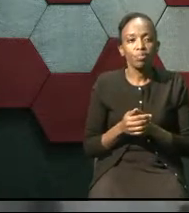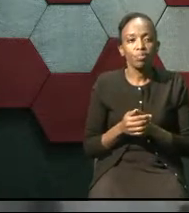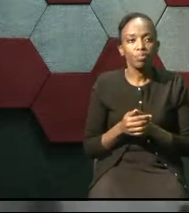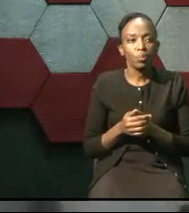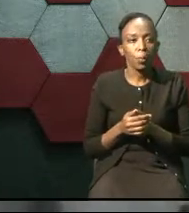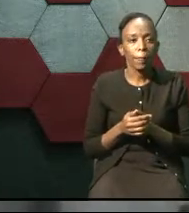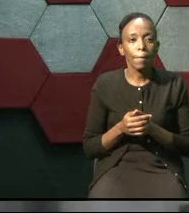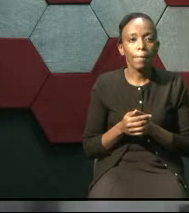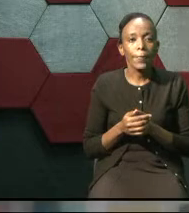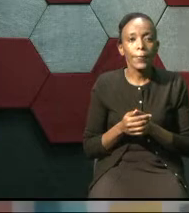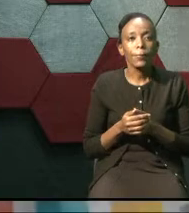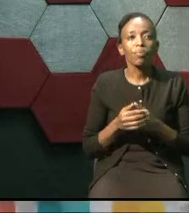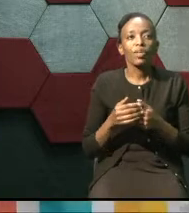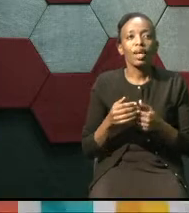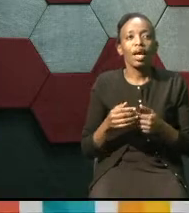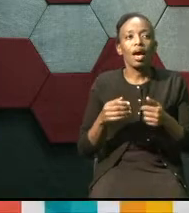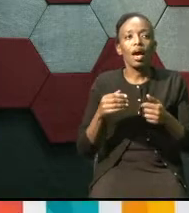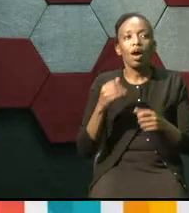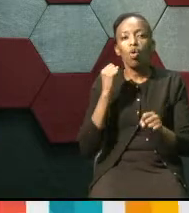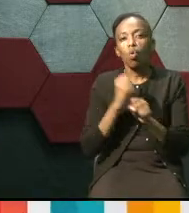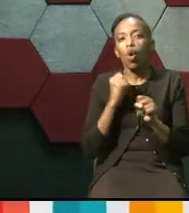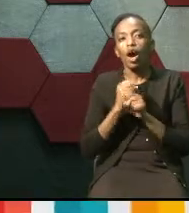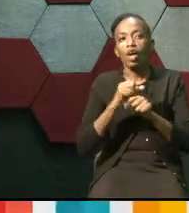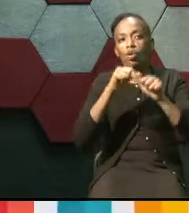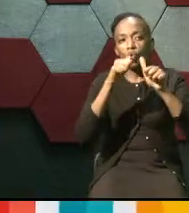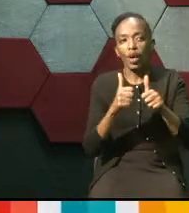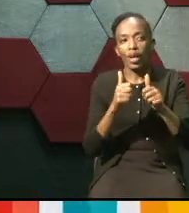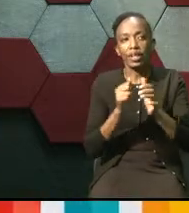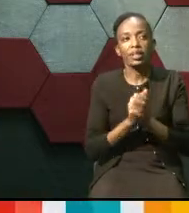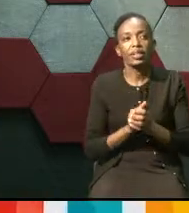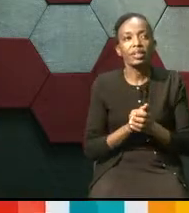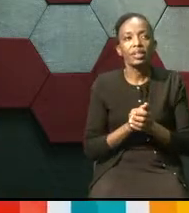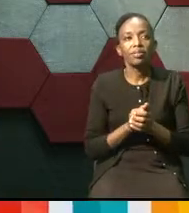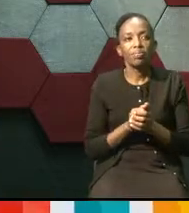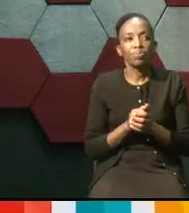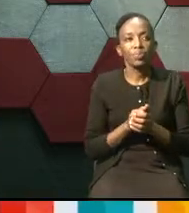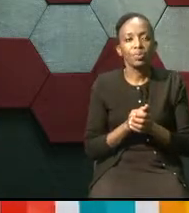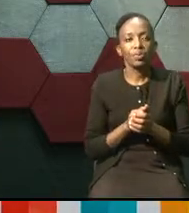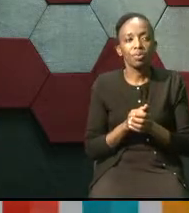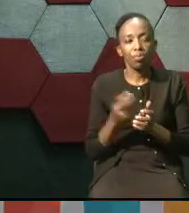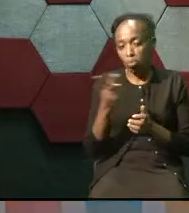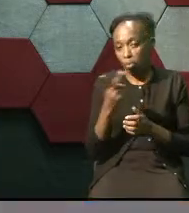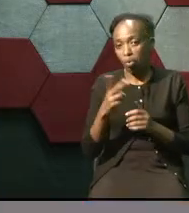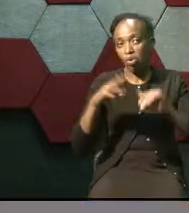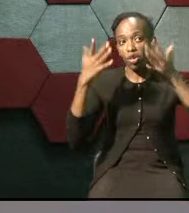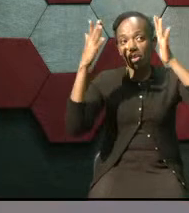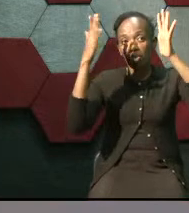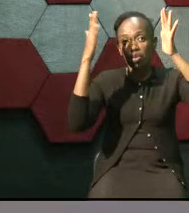Engine. Outstanding work, Akipas and Tabitha.